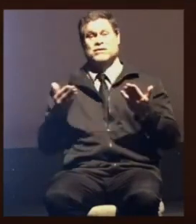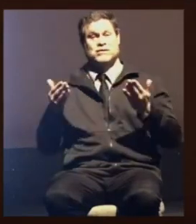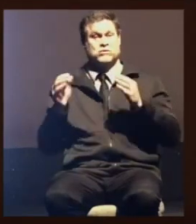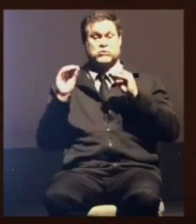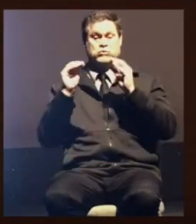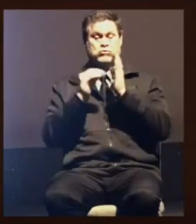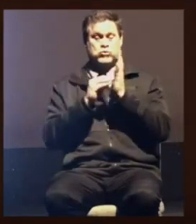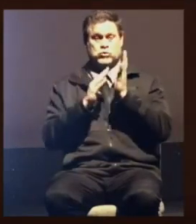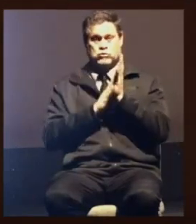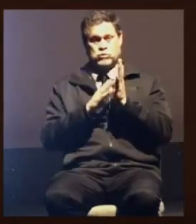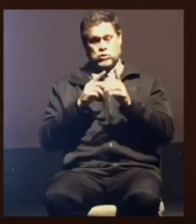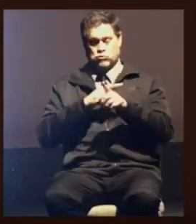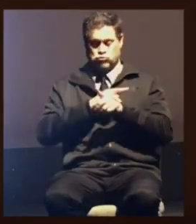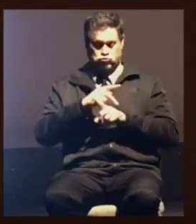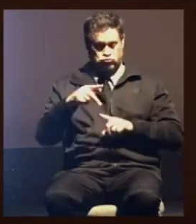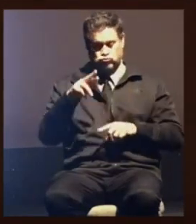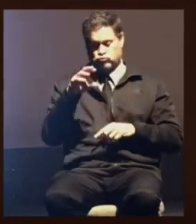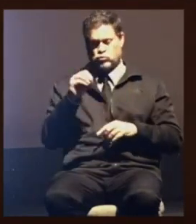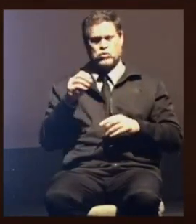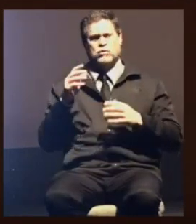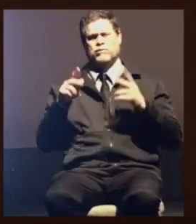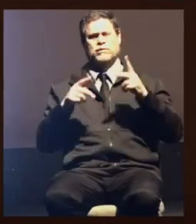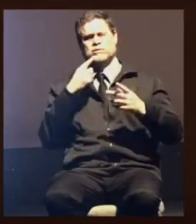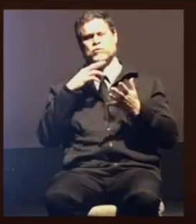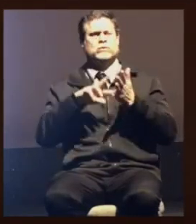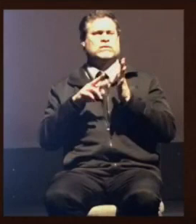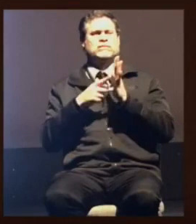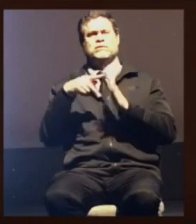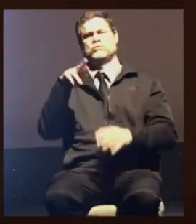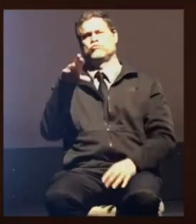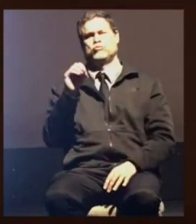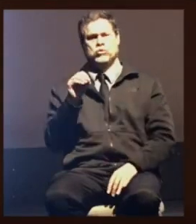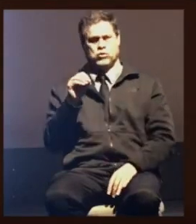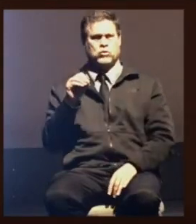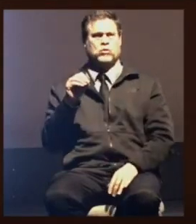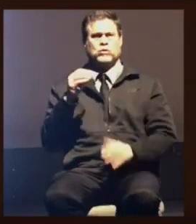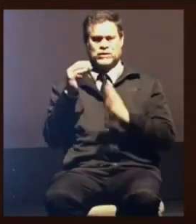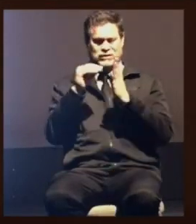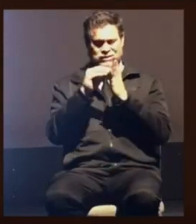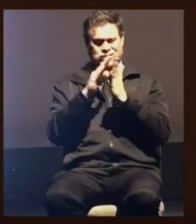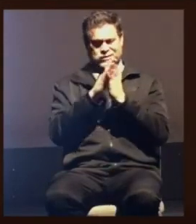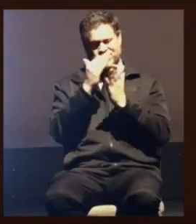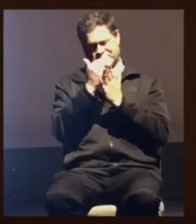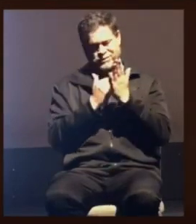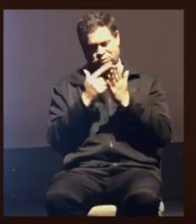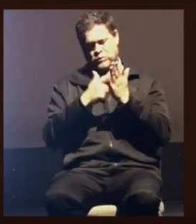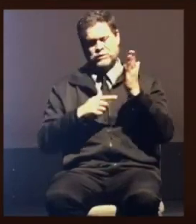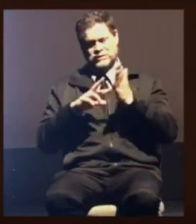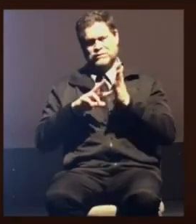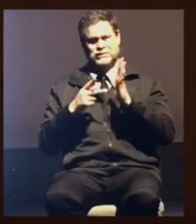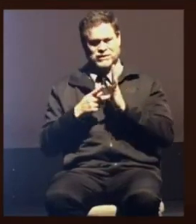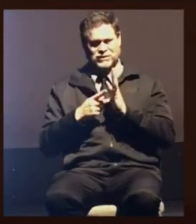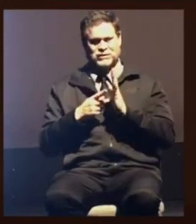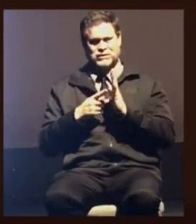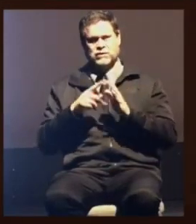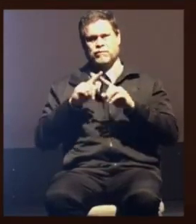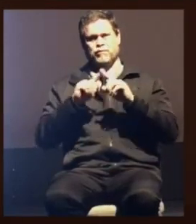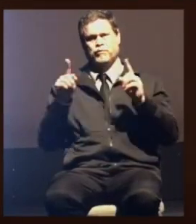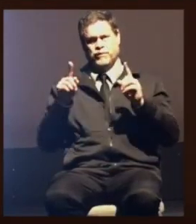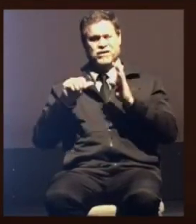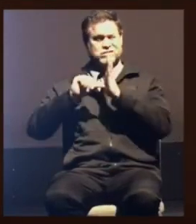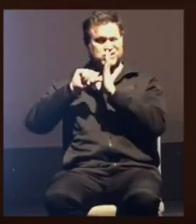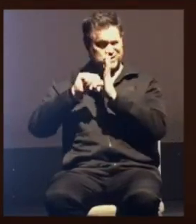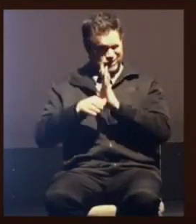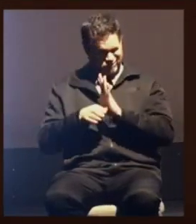on there is be a pro. People say, well, what's it mean to be a pro? Well, we just listed what it means to be a pro. But that's an